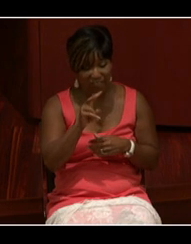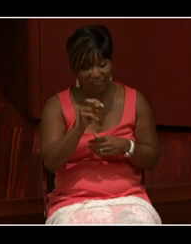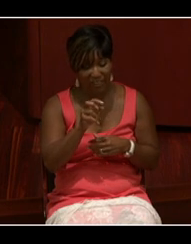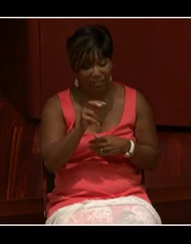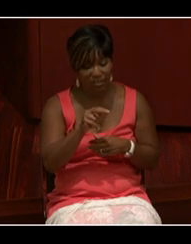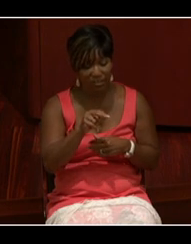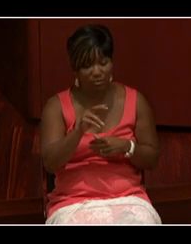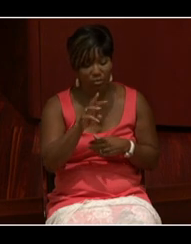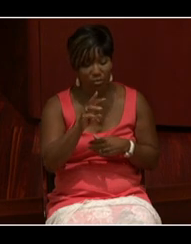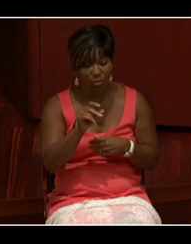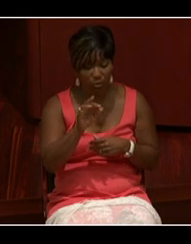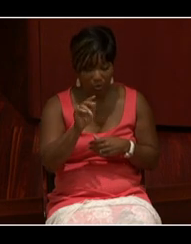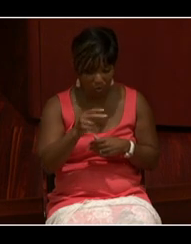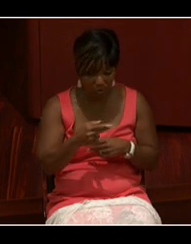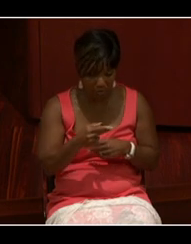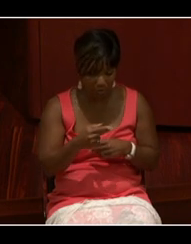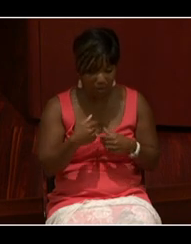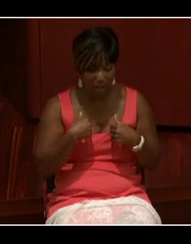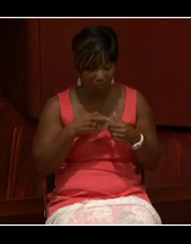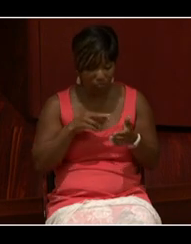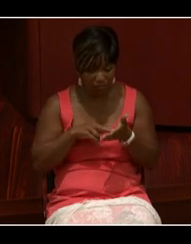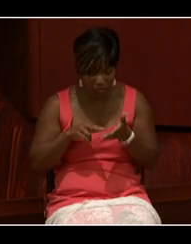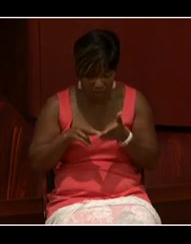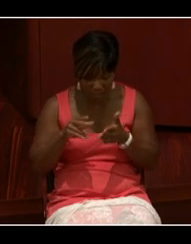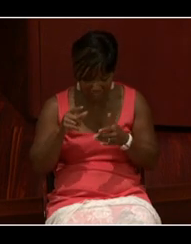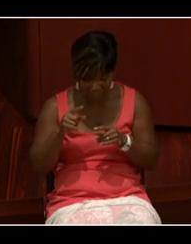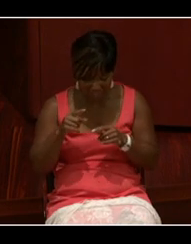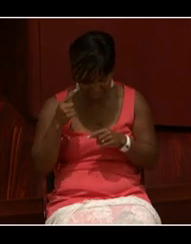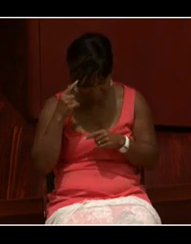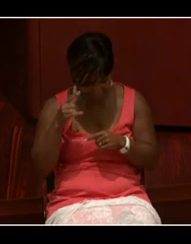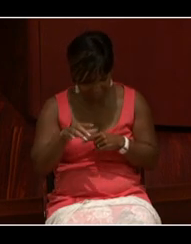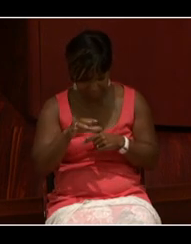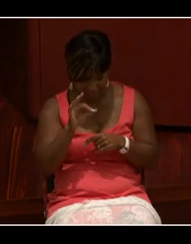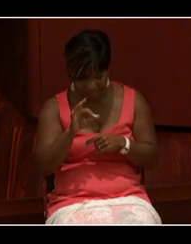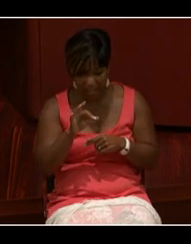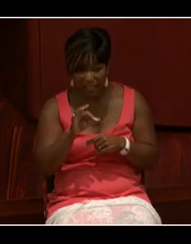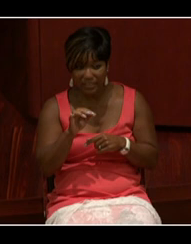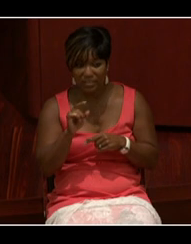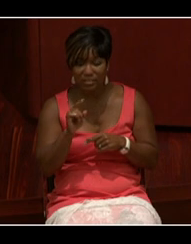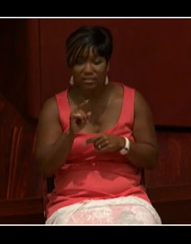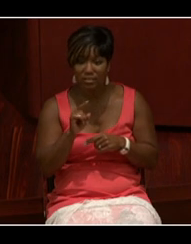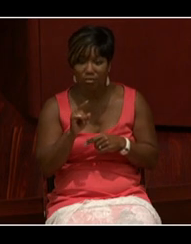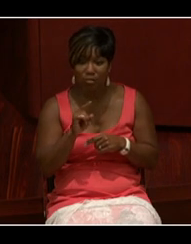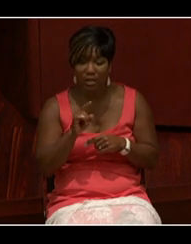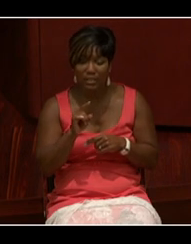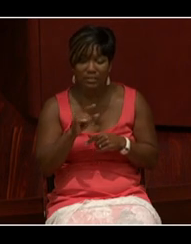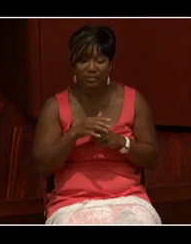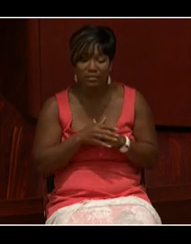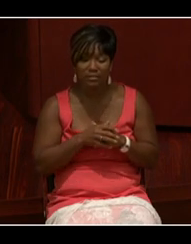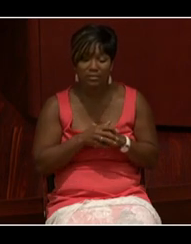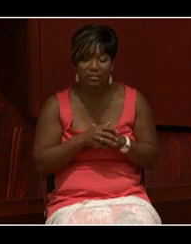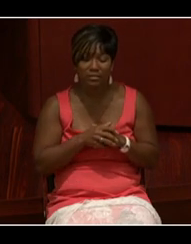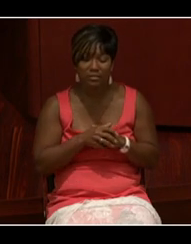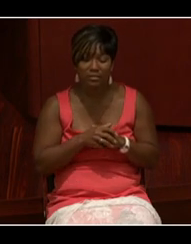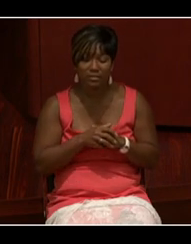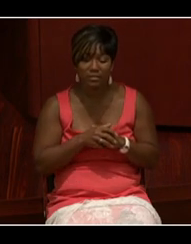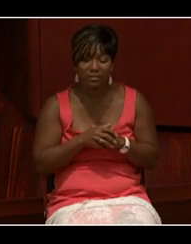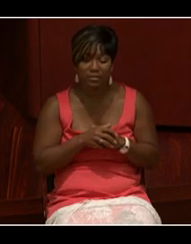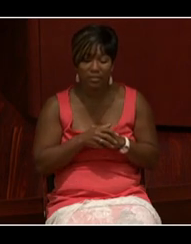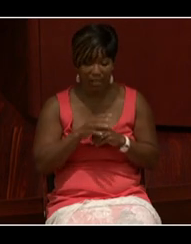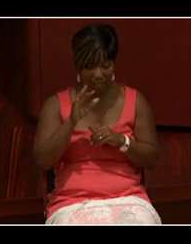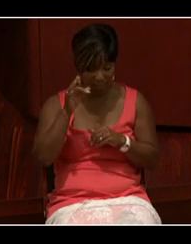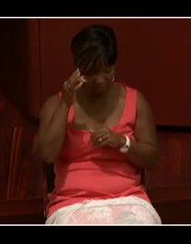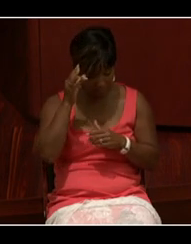from researchers who think they have found in the federal census an ancestor confined in Leavenworth. In addition to the